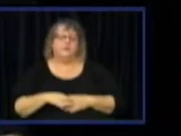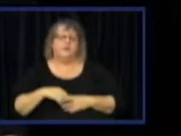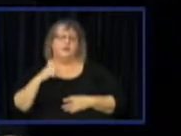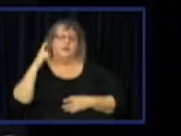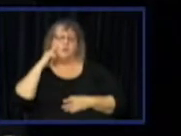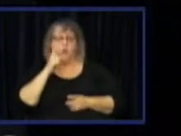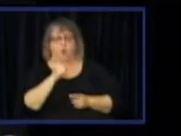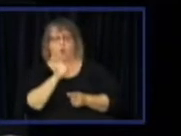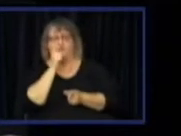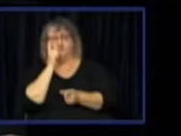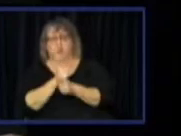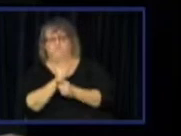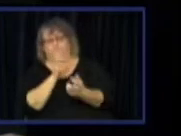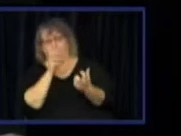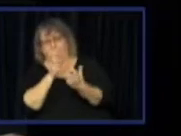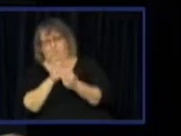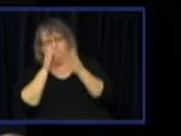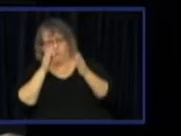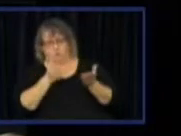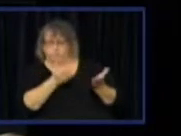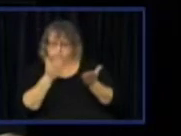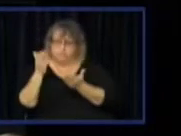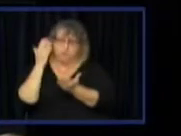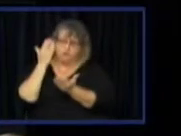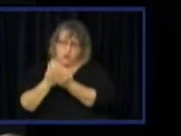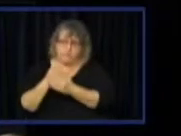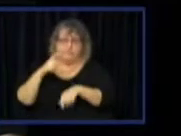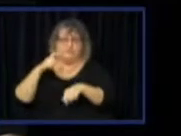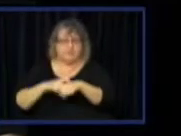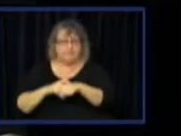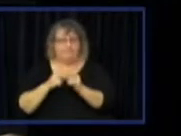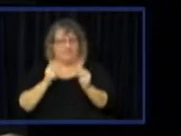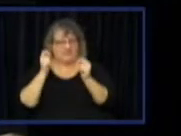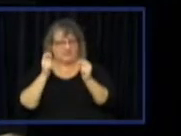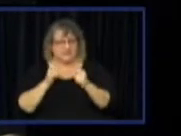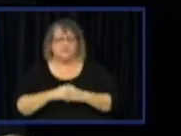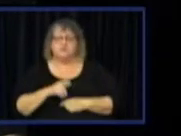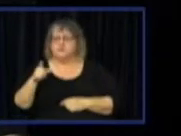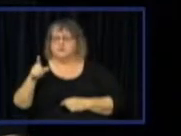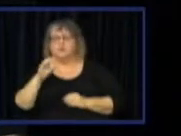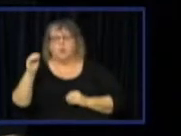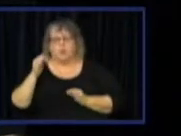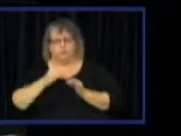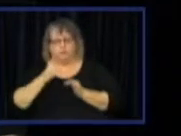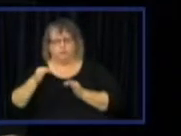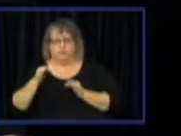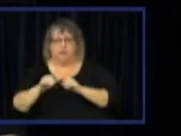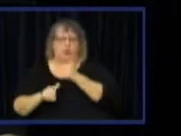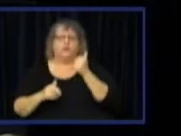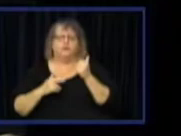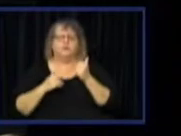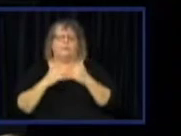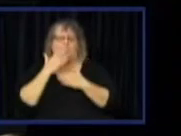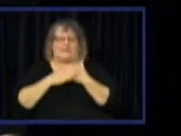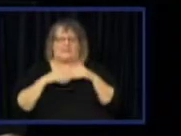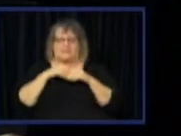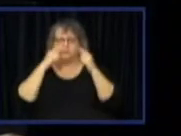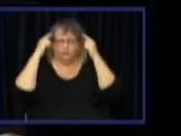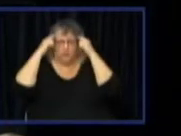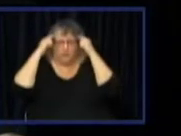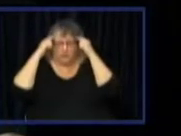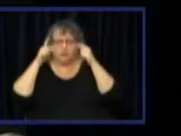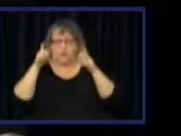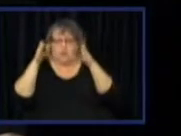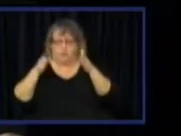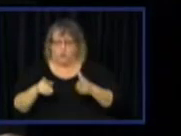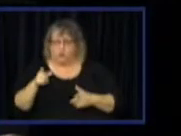right patients, meaning patients who can get the medication quickly enough and don't have other major risk factors for bleeding, that